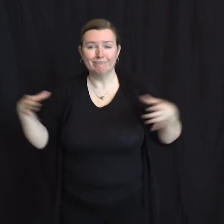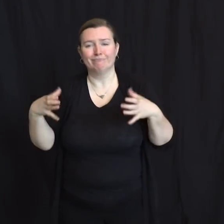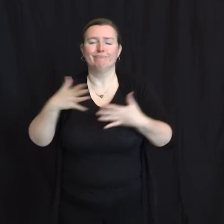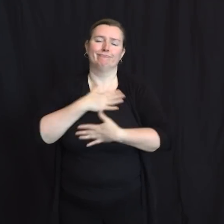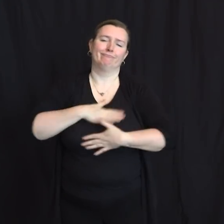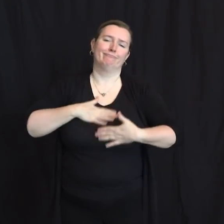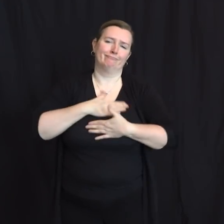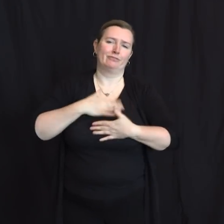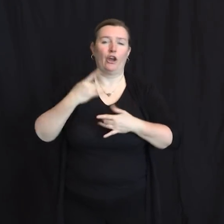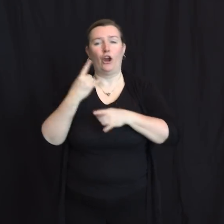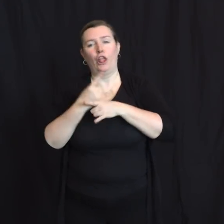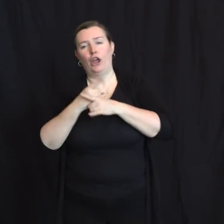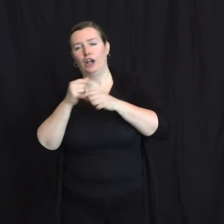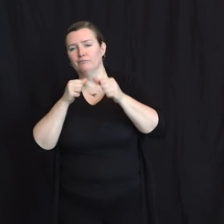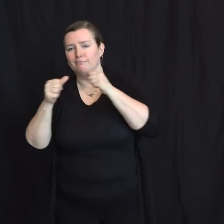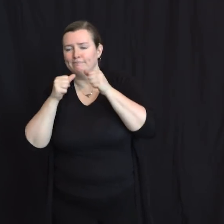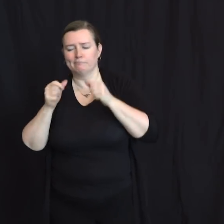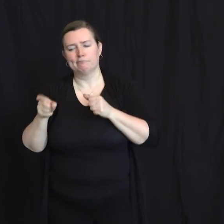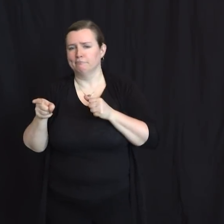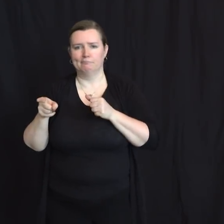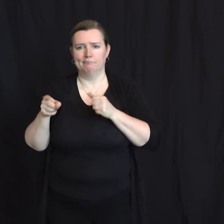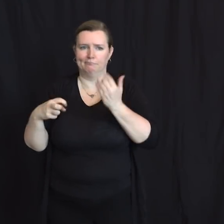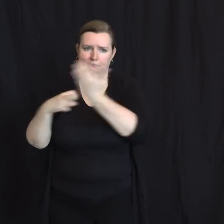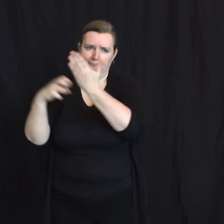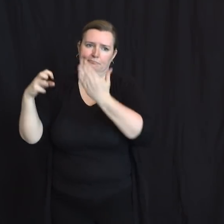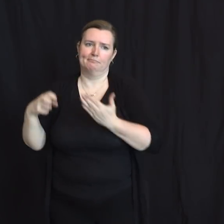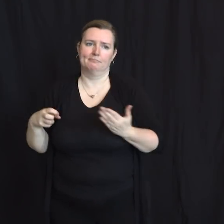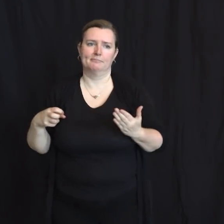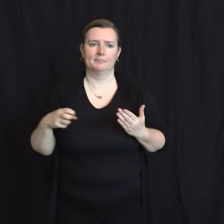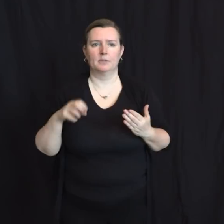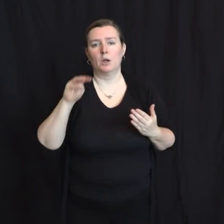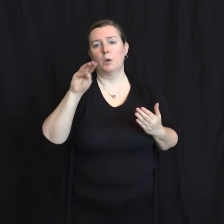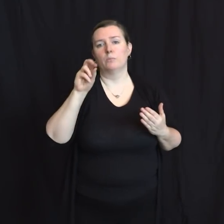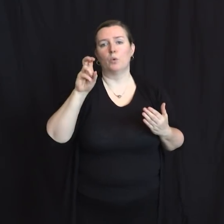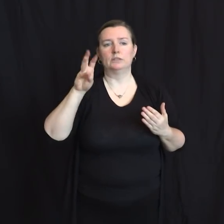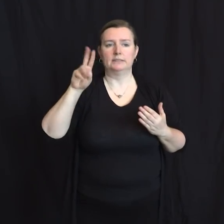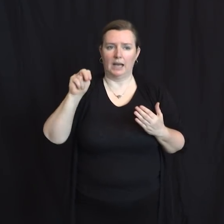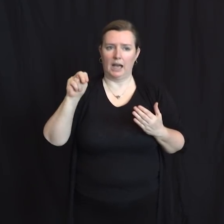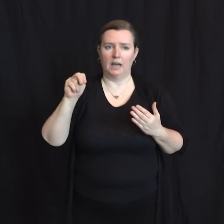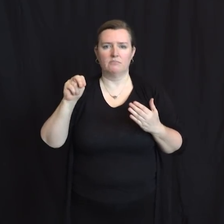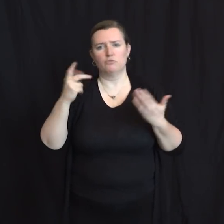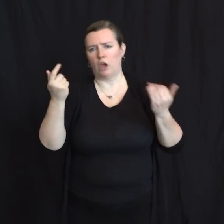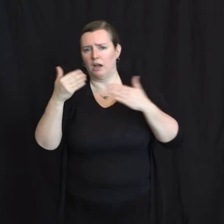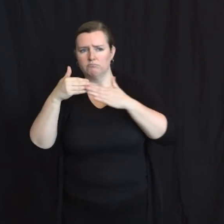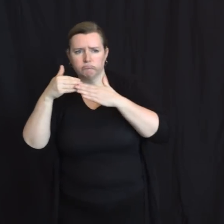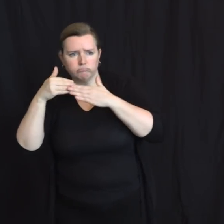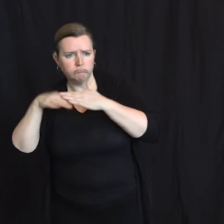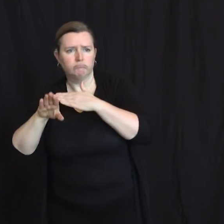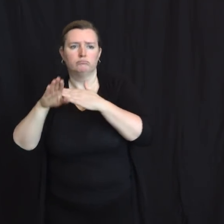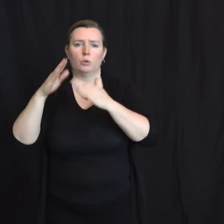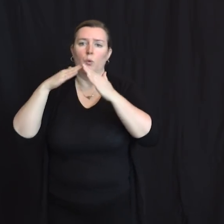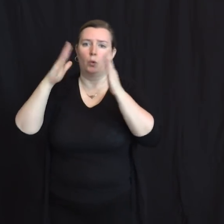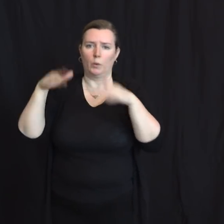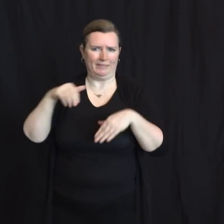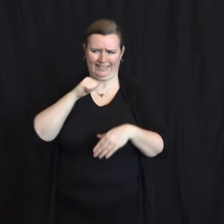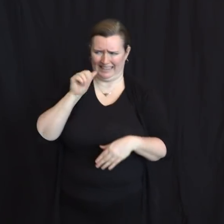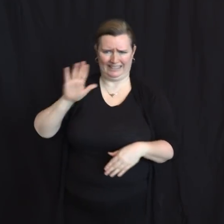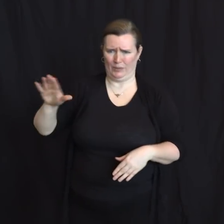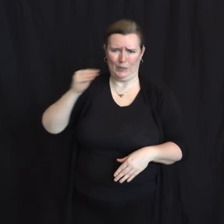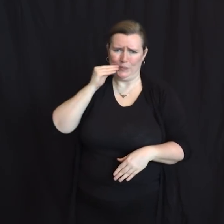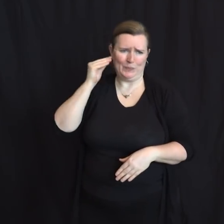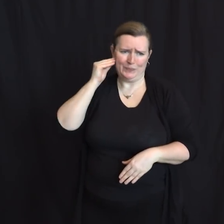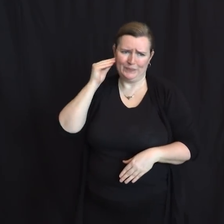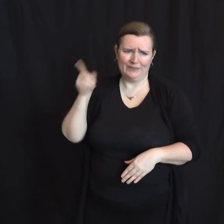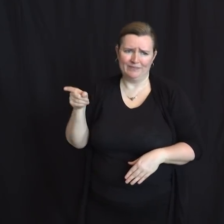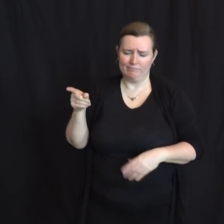In Morristown, a subject was trying to get into a group home, which was not his residence. He was ultimately cited